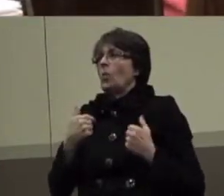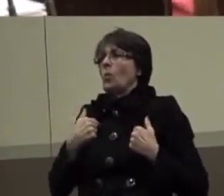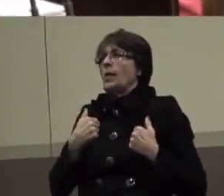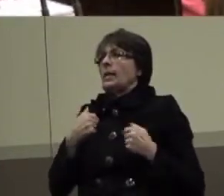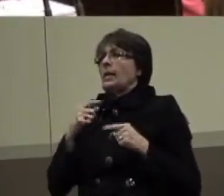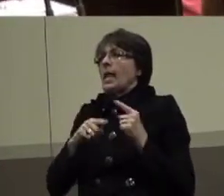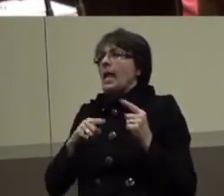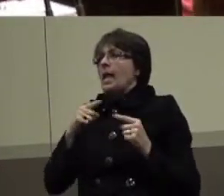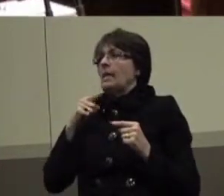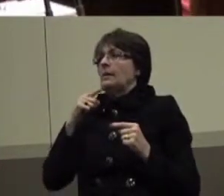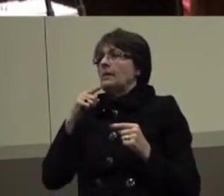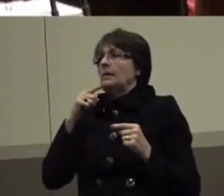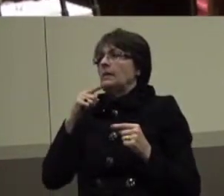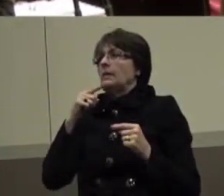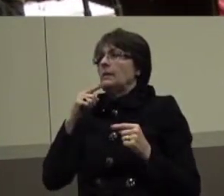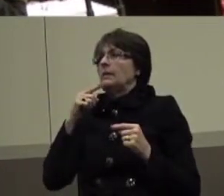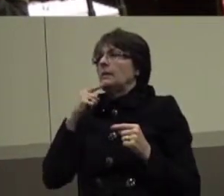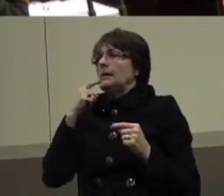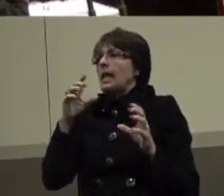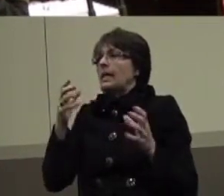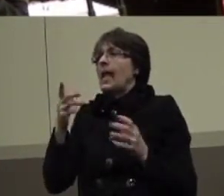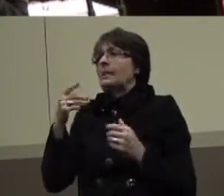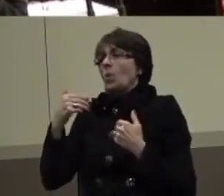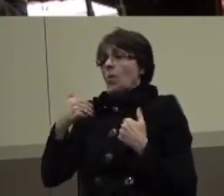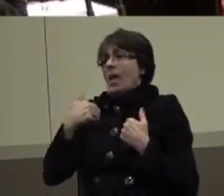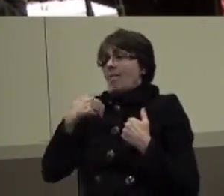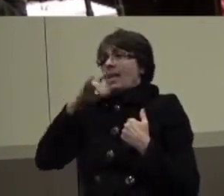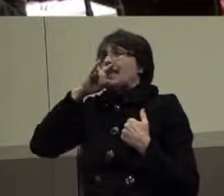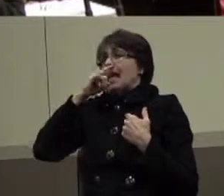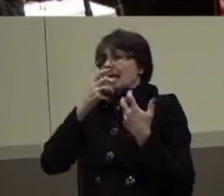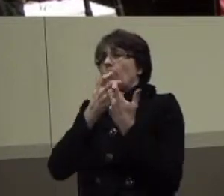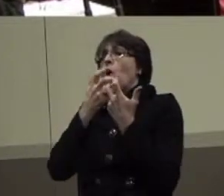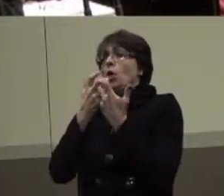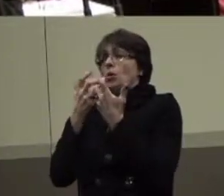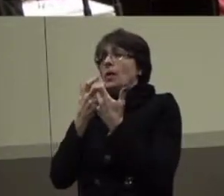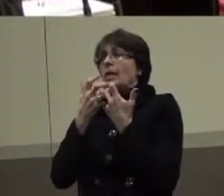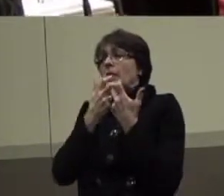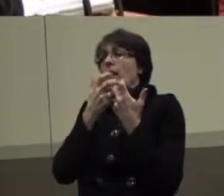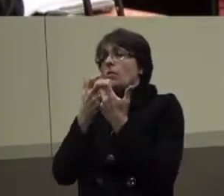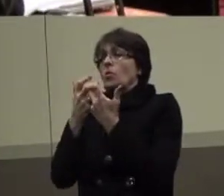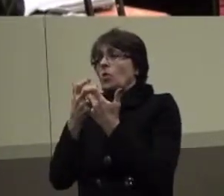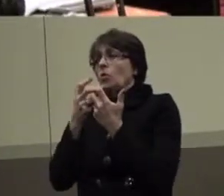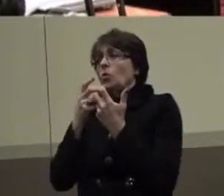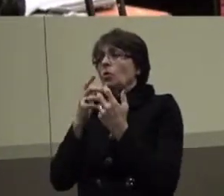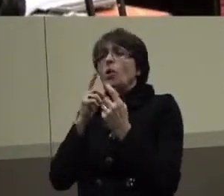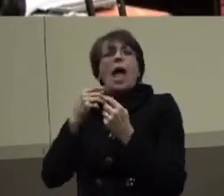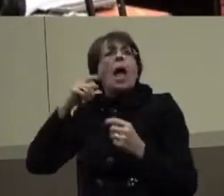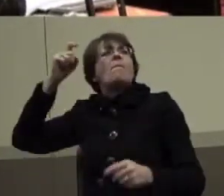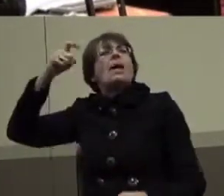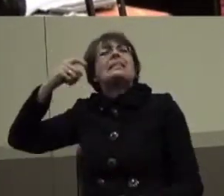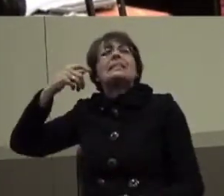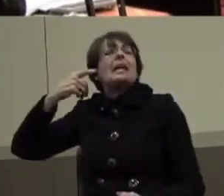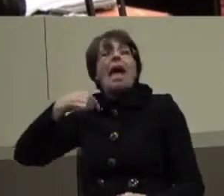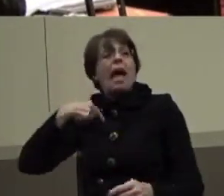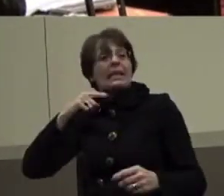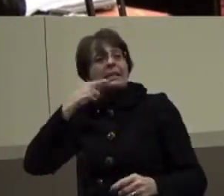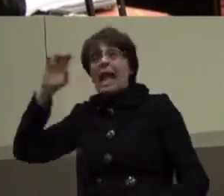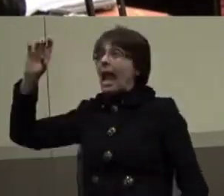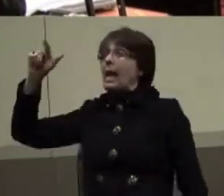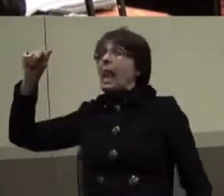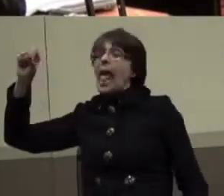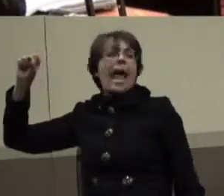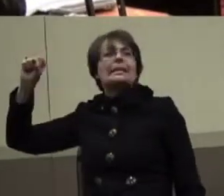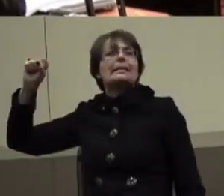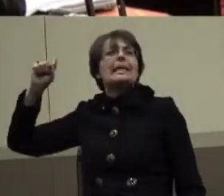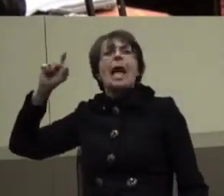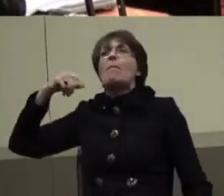can't say class. So when we have our kids talking to each other, partnering, I have to have some visual signal, a light, or something, because class doesn't get a yes.